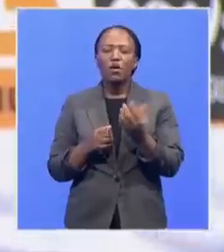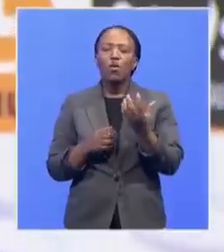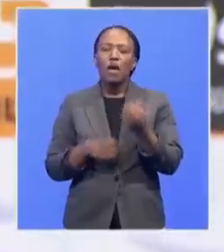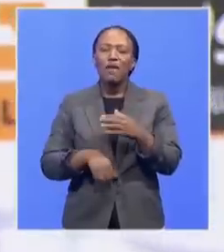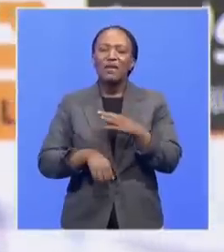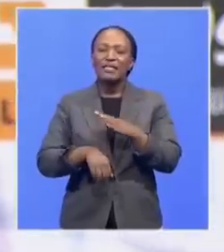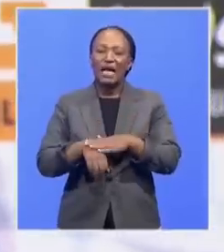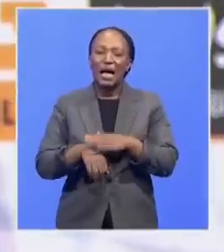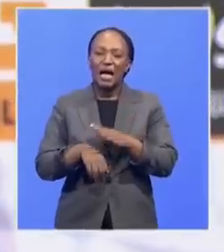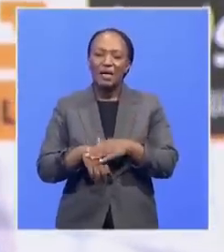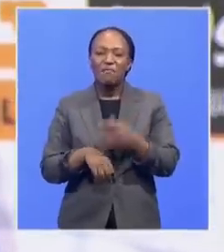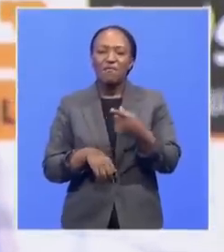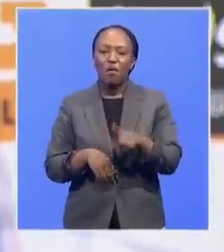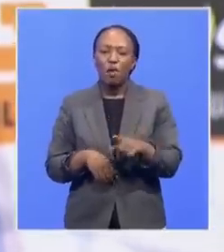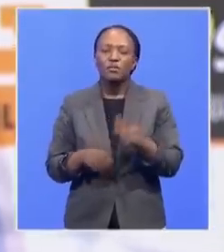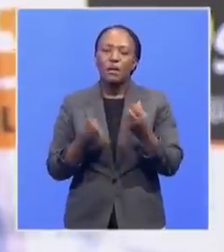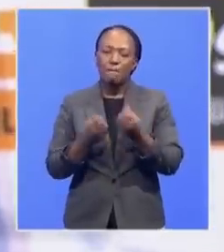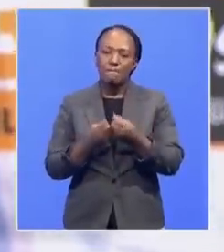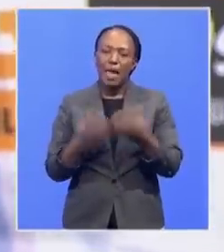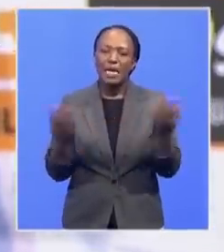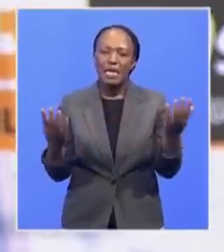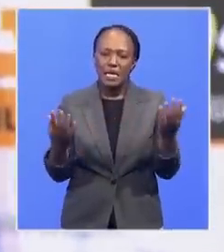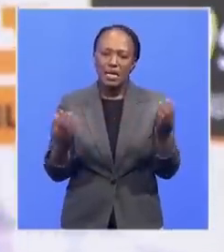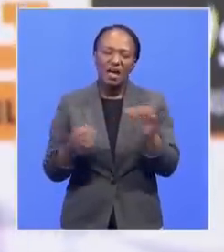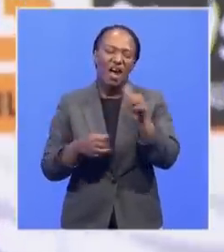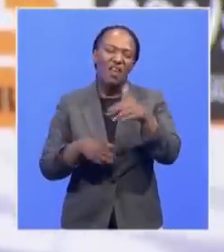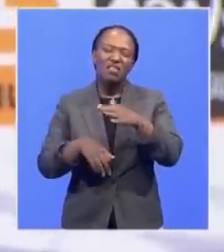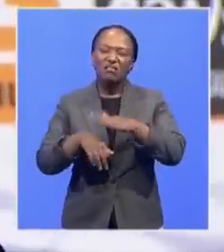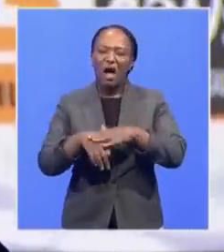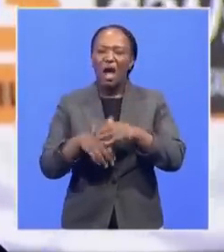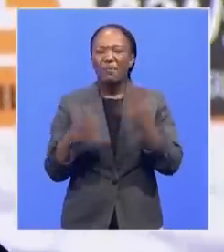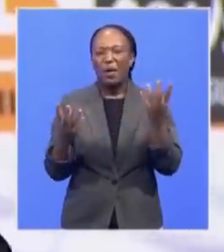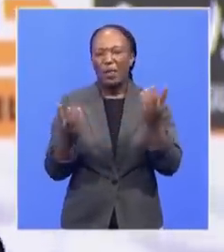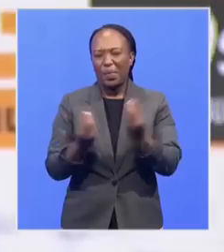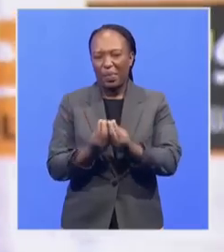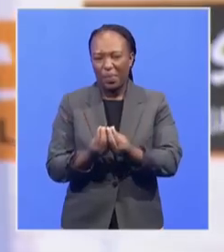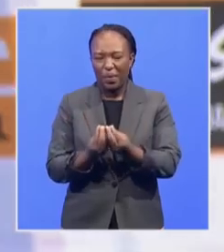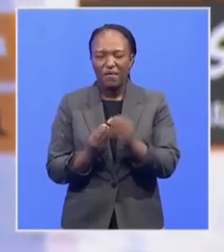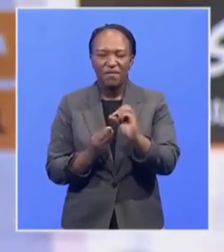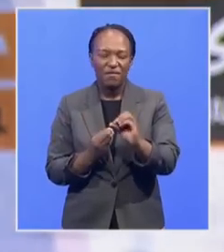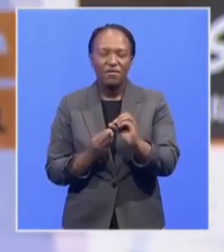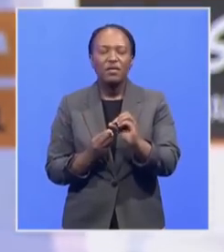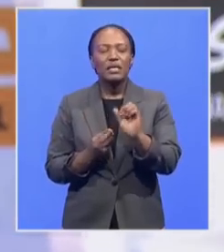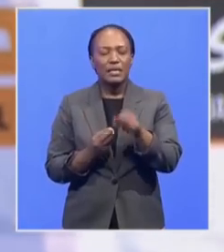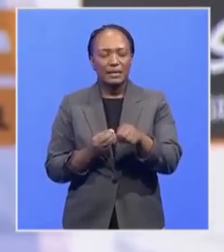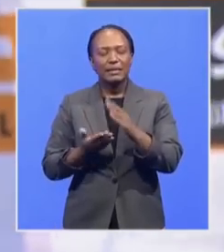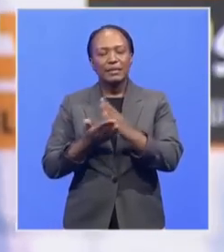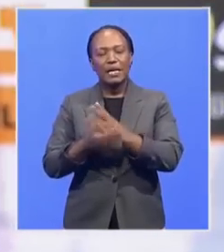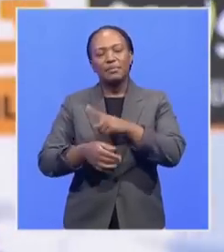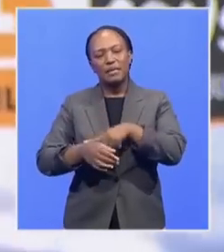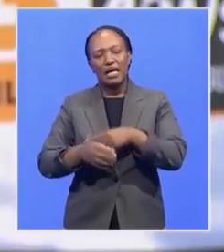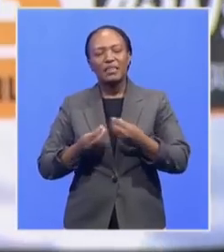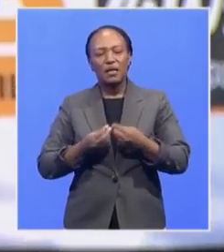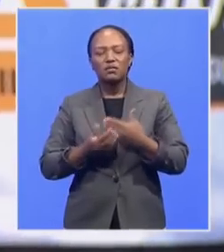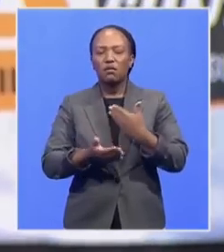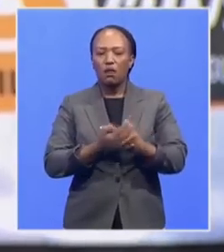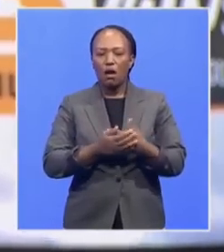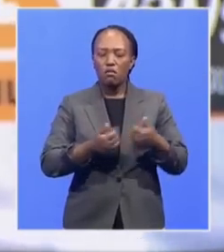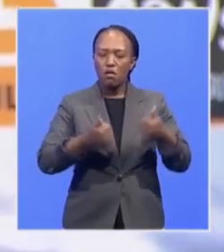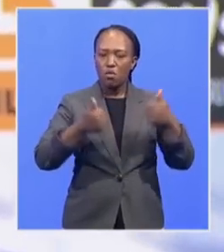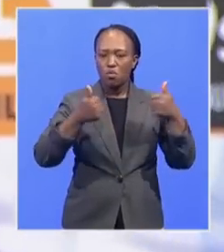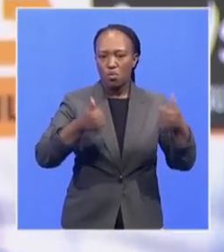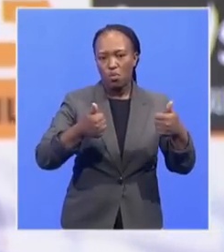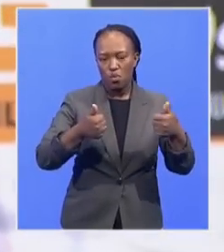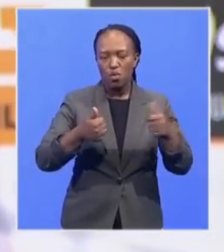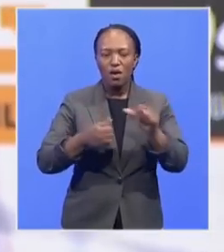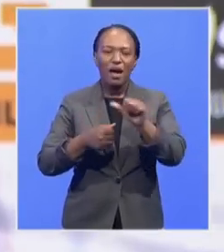also seasons and times of scarcity. Sometimes things are good, and sometimes things